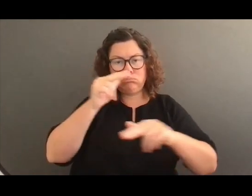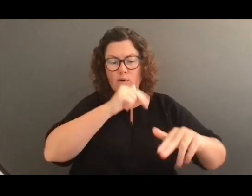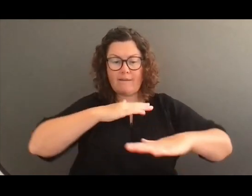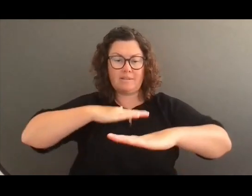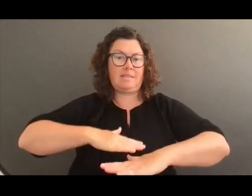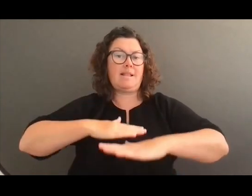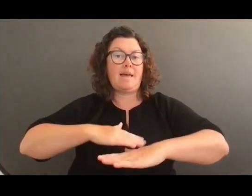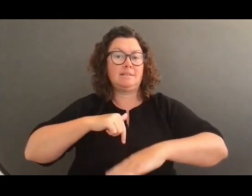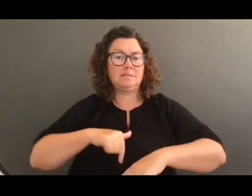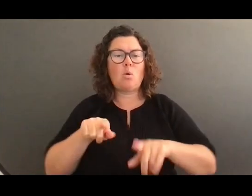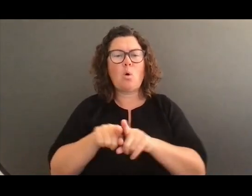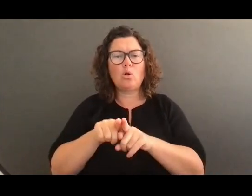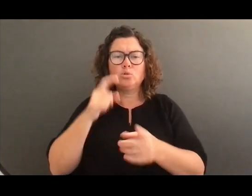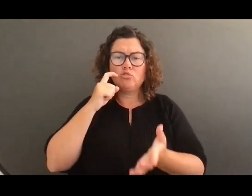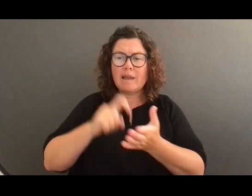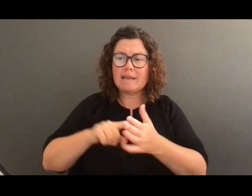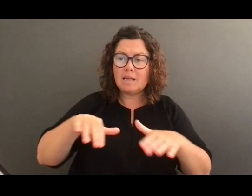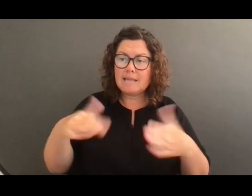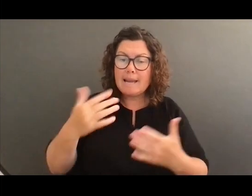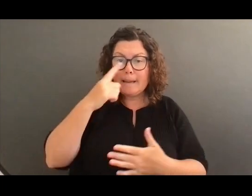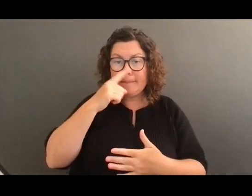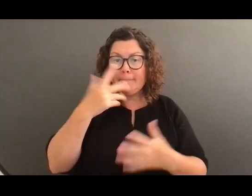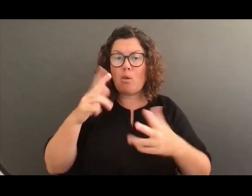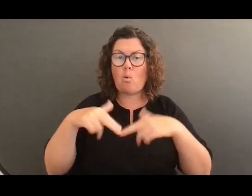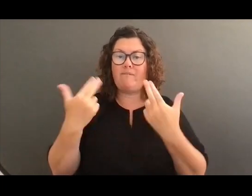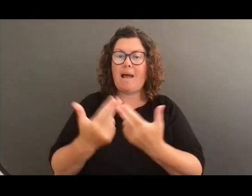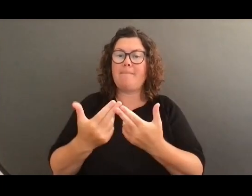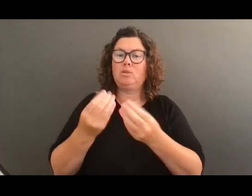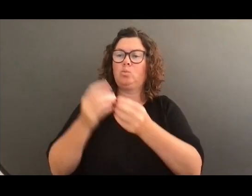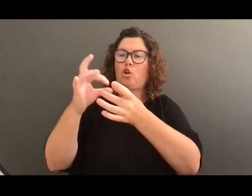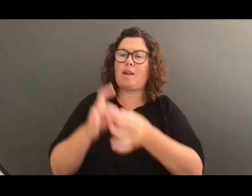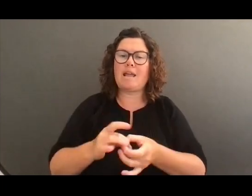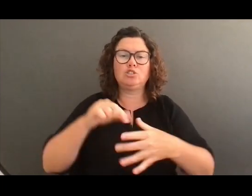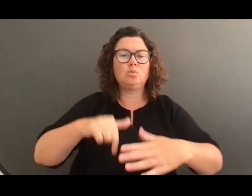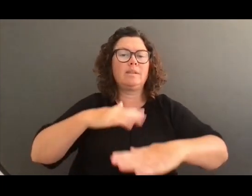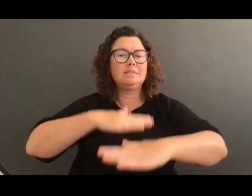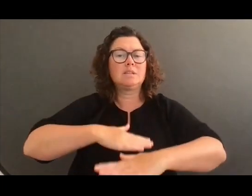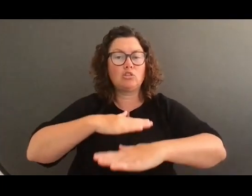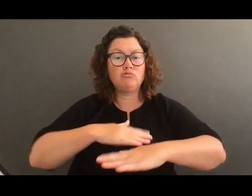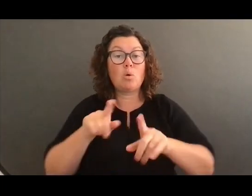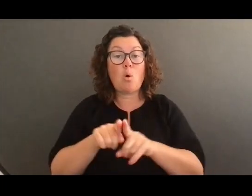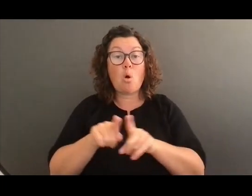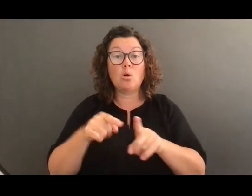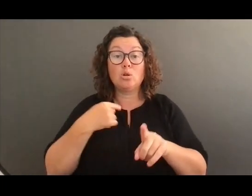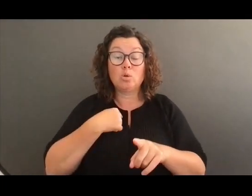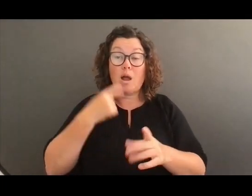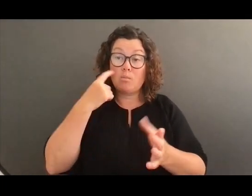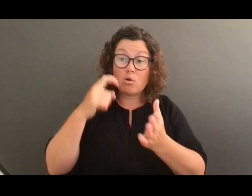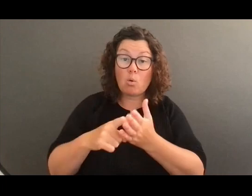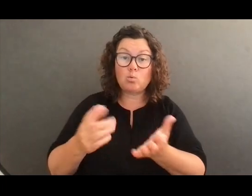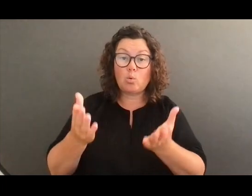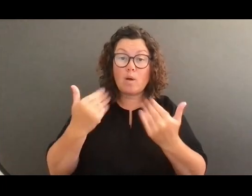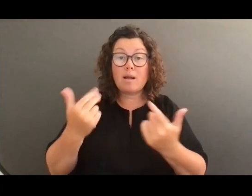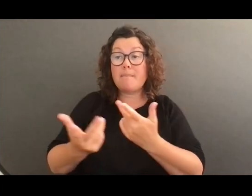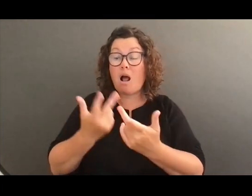people or families with connection to this country. I'd also like to acknowledge and welcome other Aboriginal and Torres Strait Islander